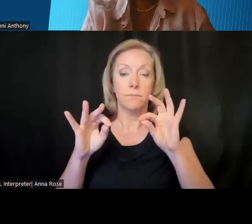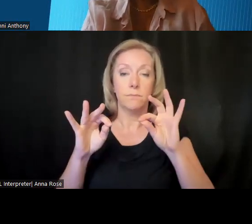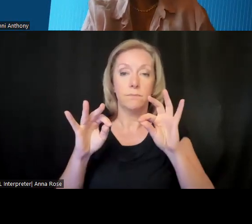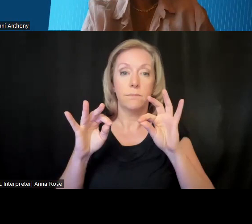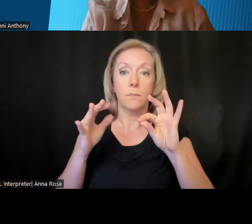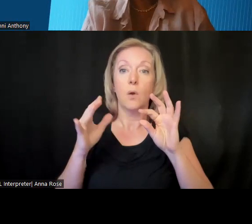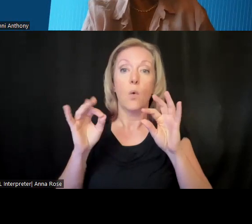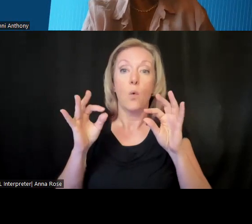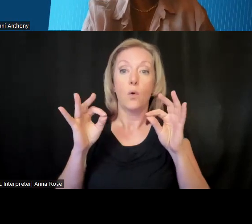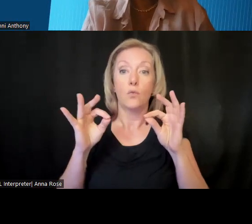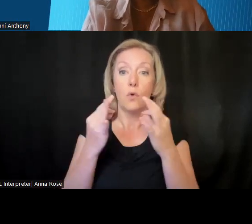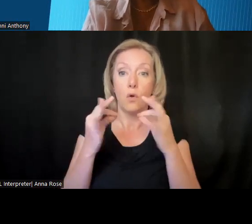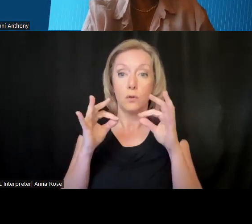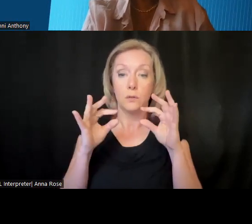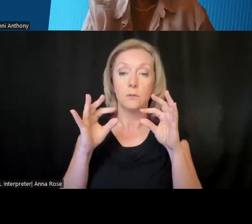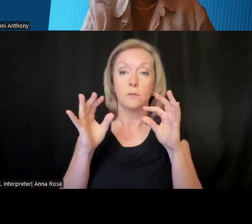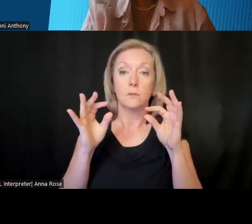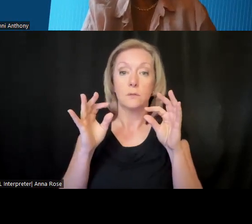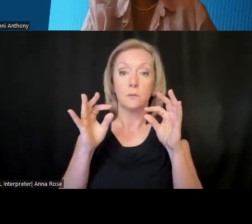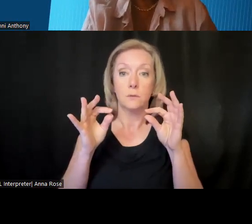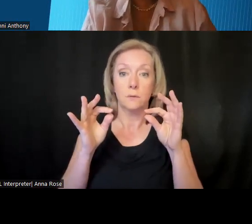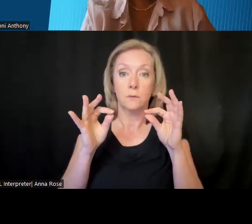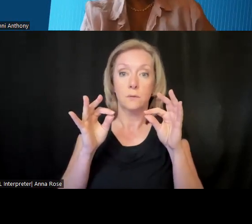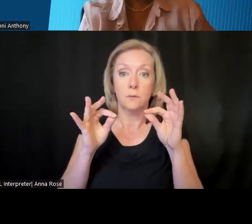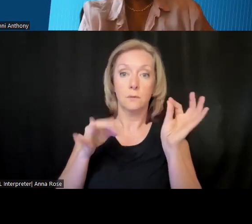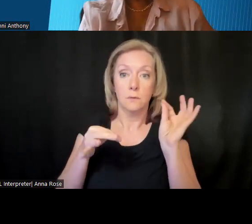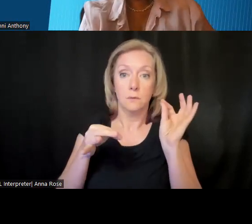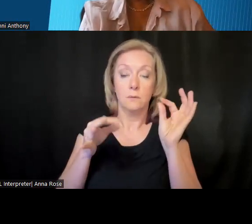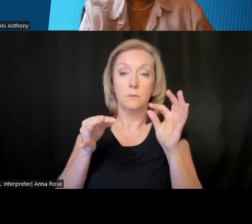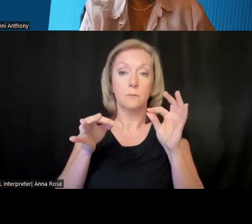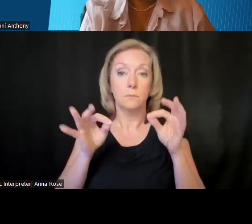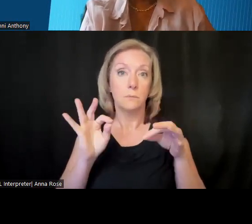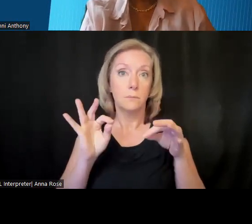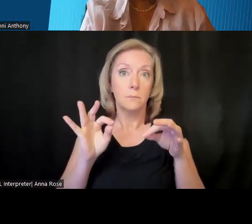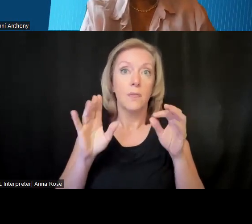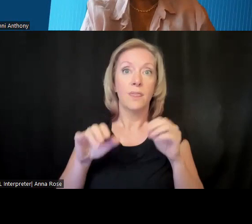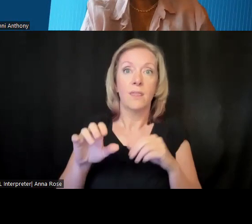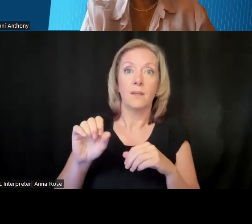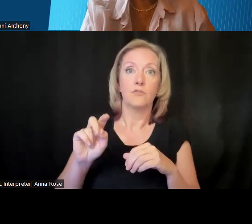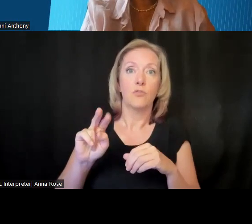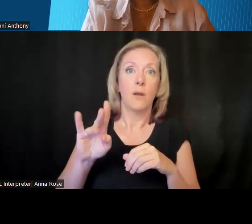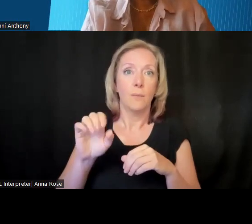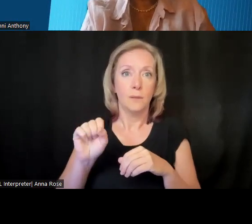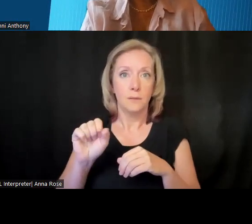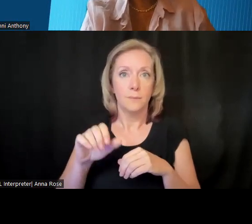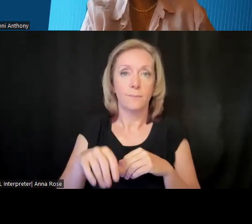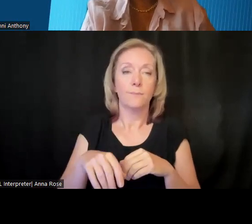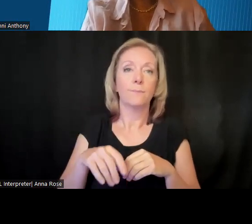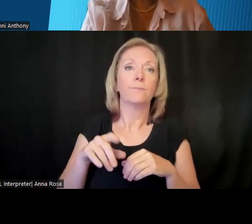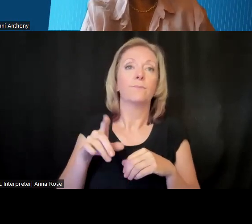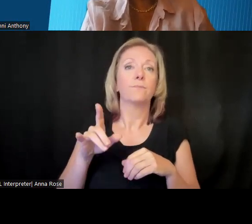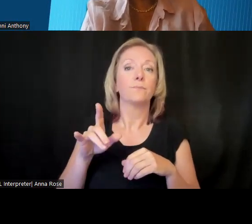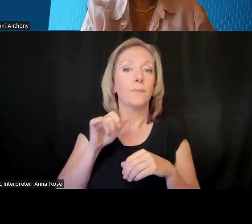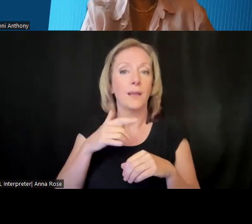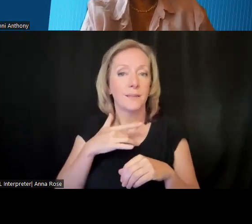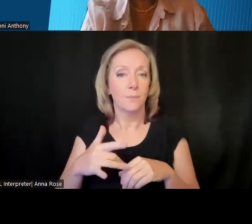that cross. They go up, they go down, they go in, they go out. That's not typical. And we'll talk about kind of the